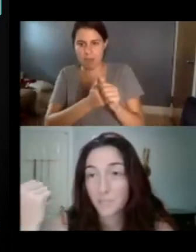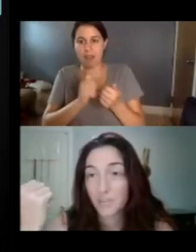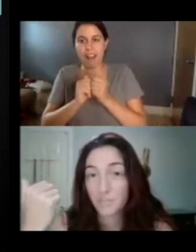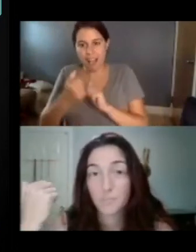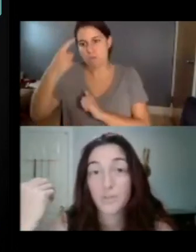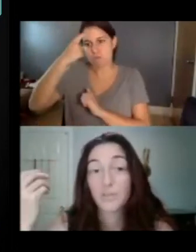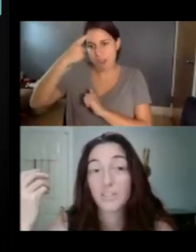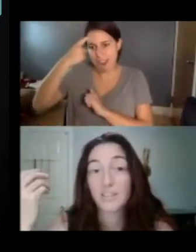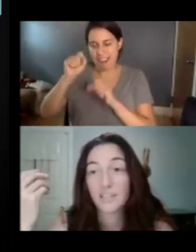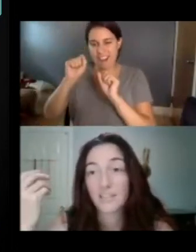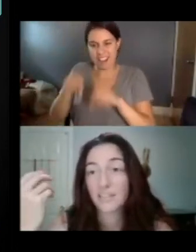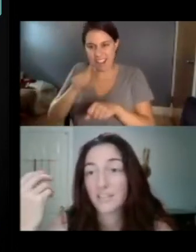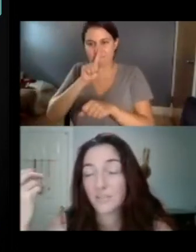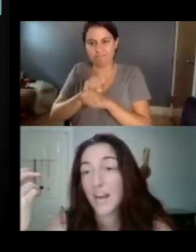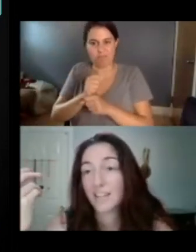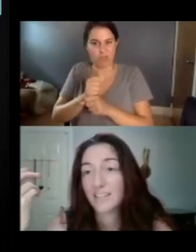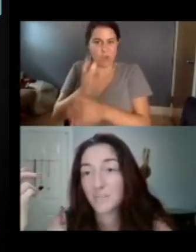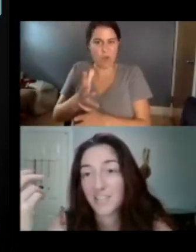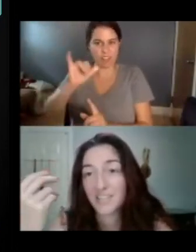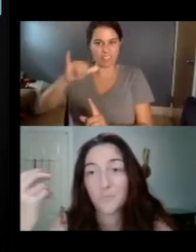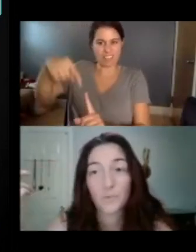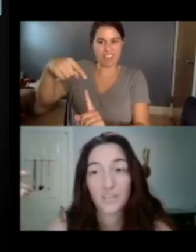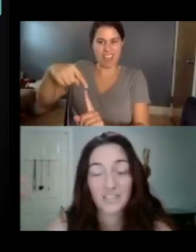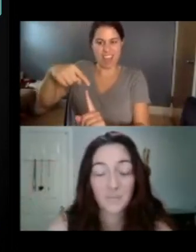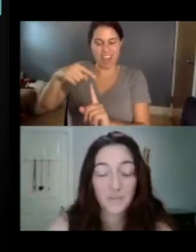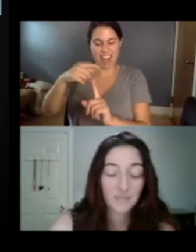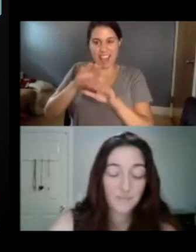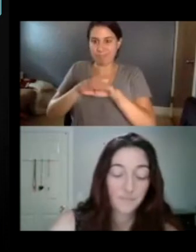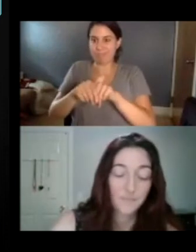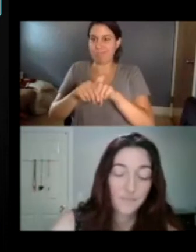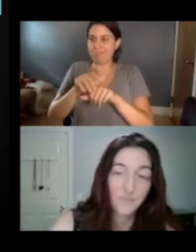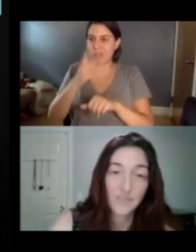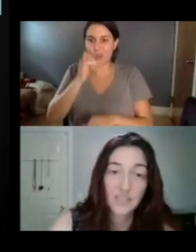mind is capable of producing this reality simulation while we're asleep.